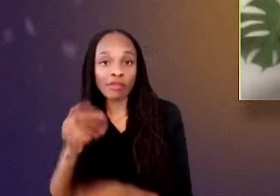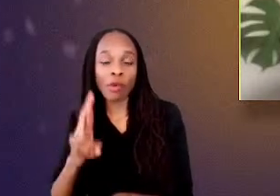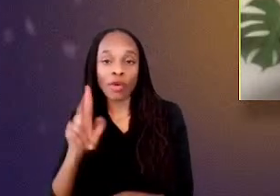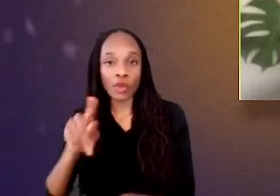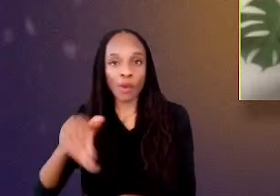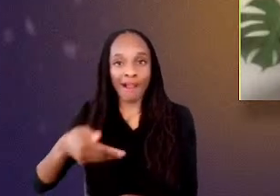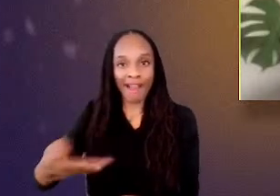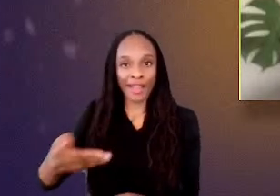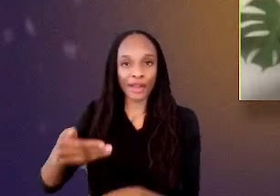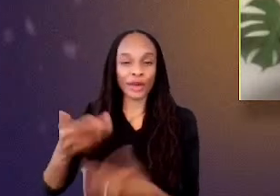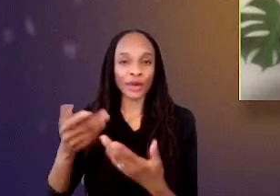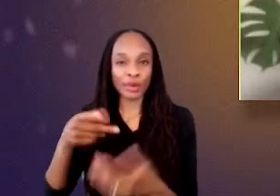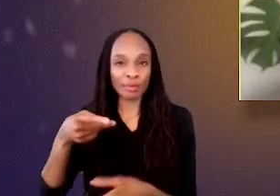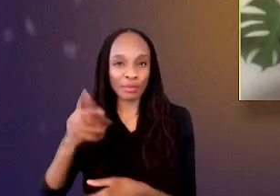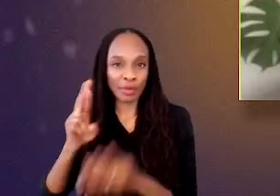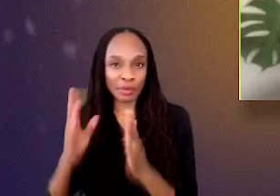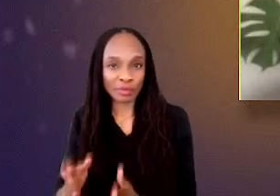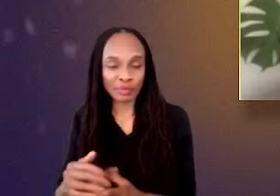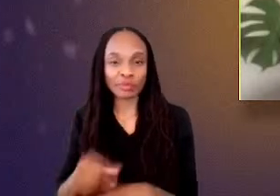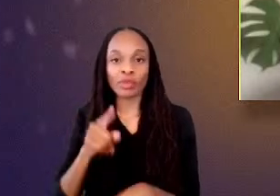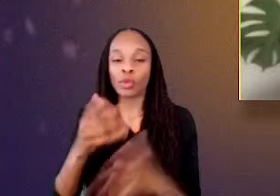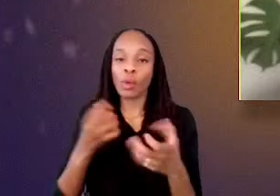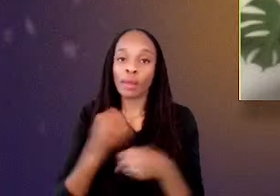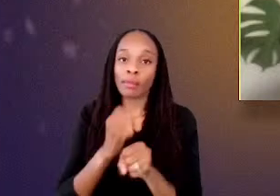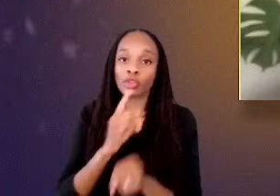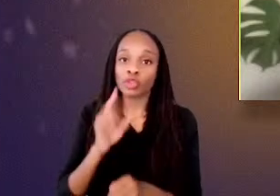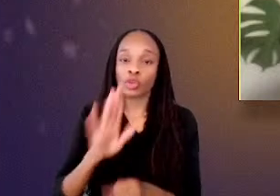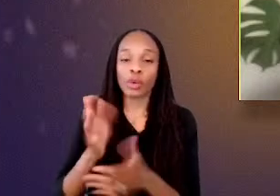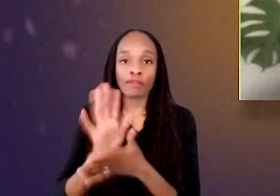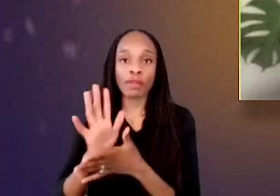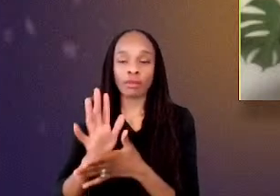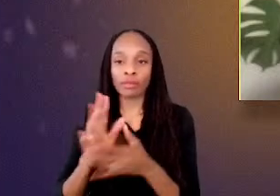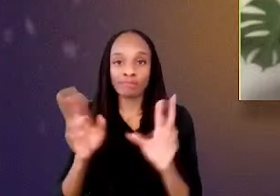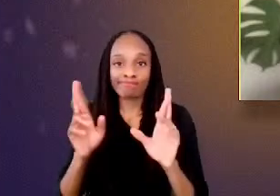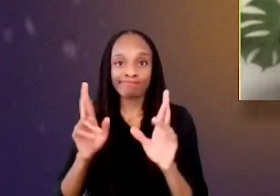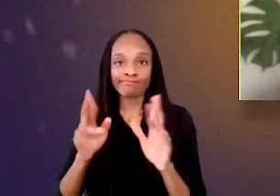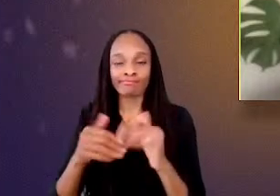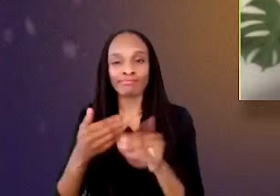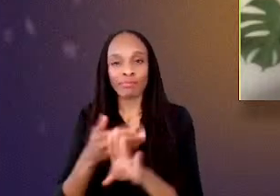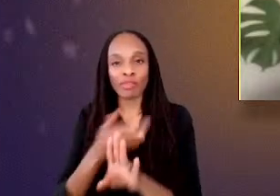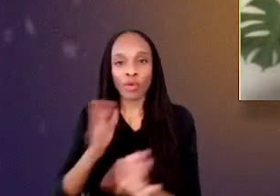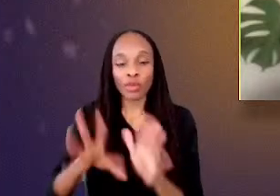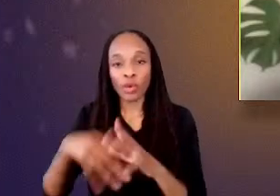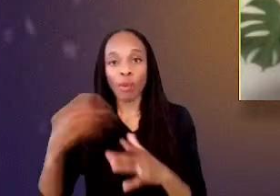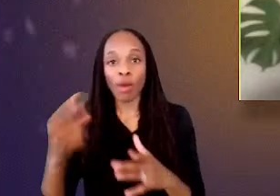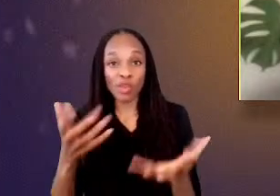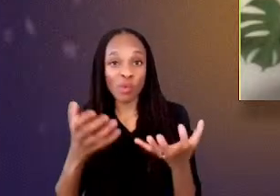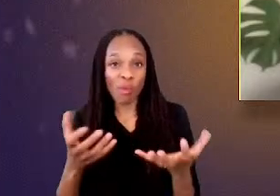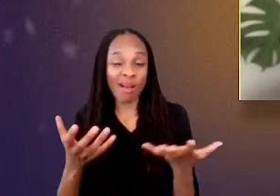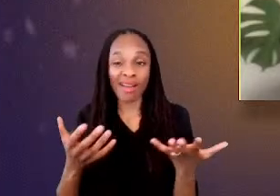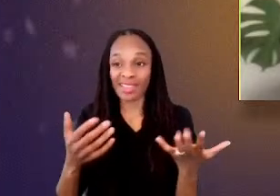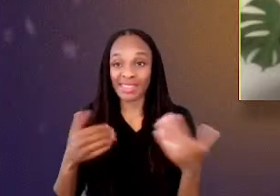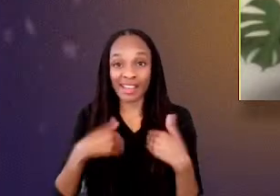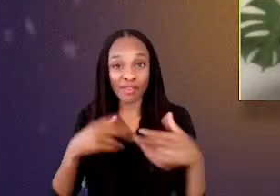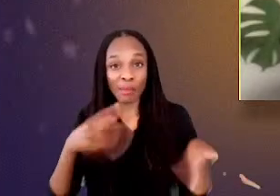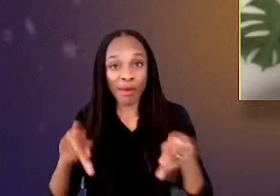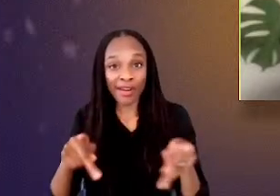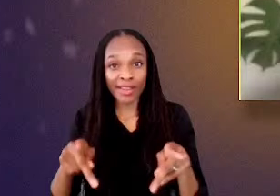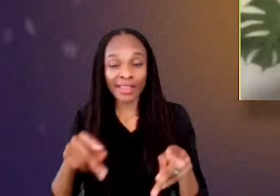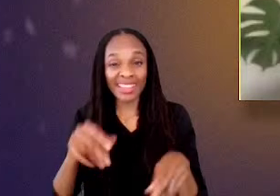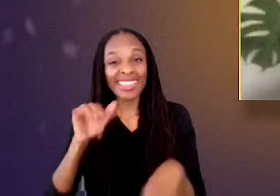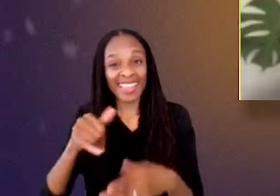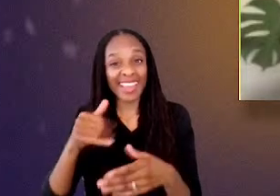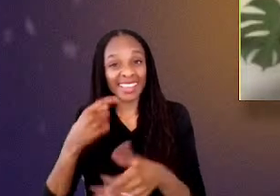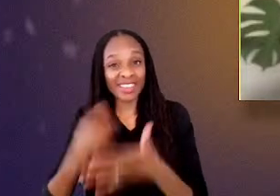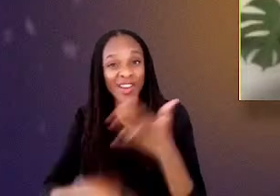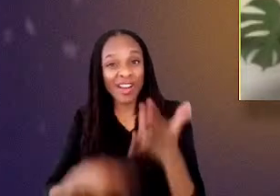insure your film before you go out. You want to, you know, you want to throw a party. Parties cost money. Like, and I think